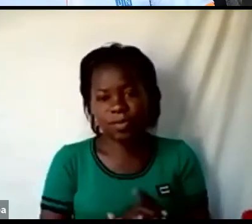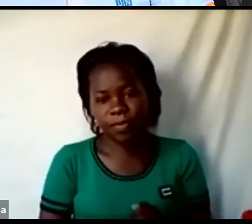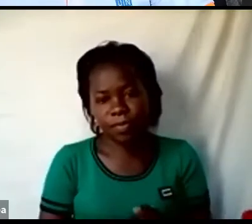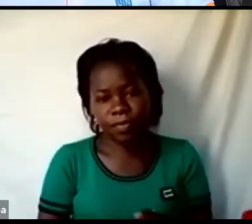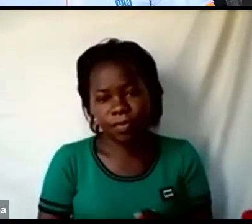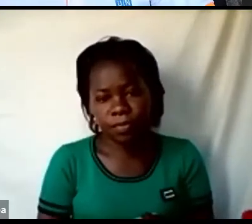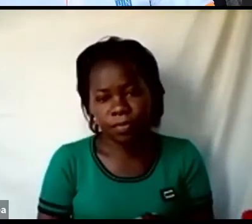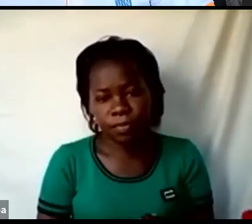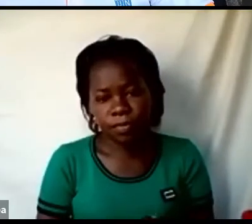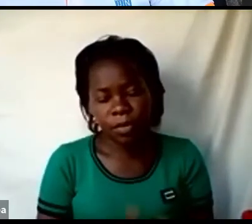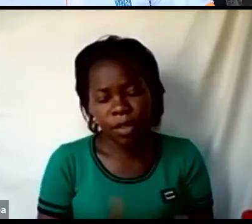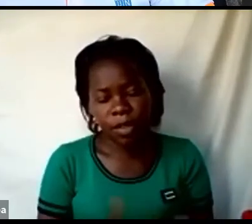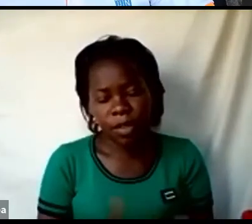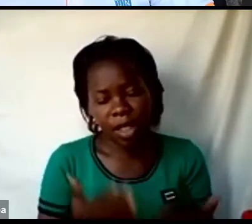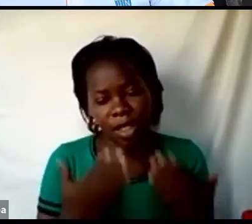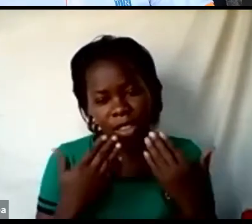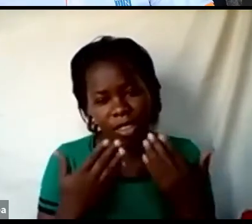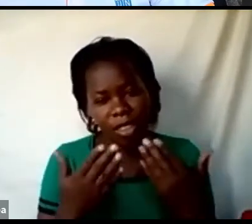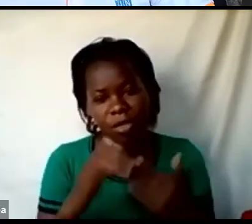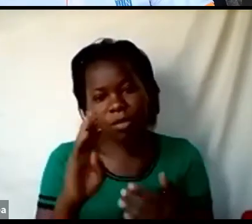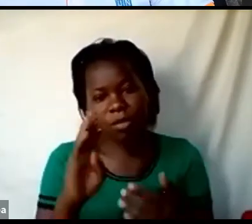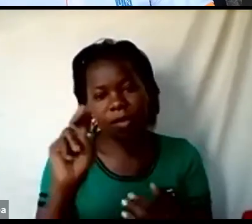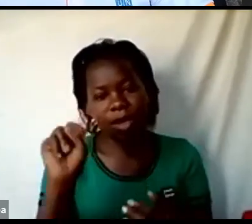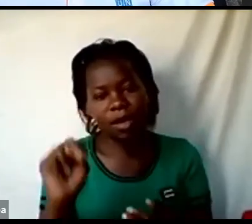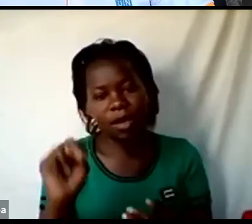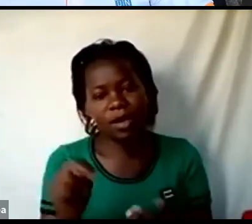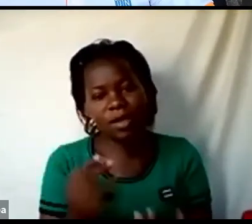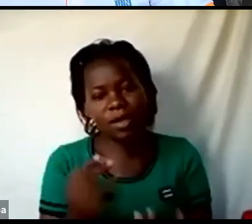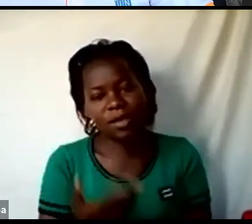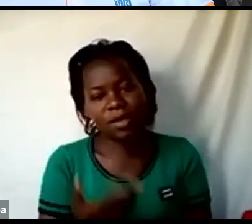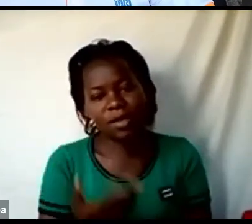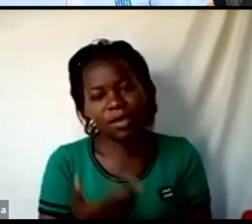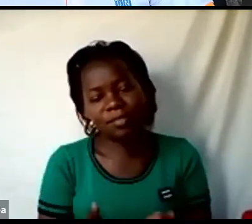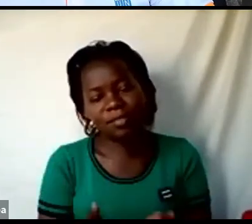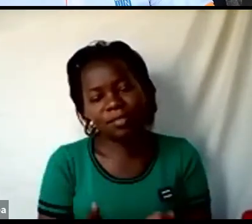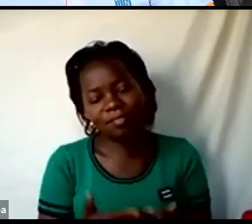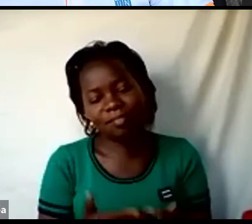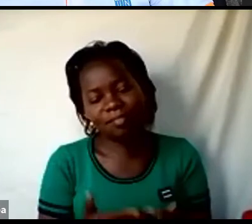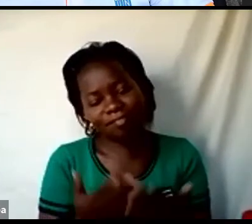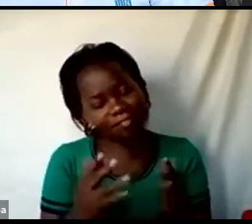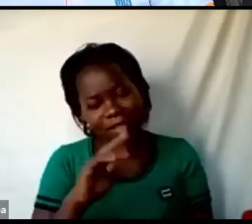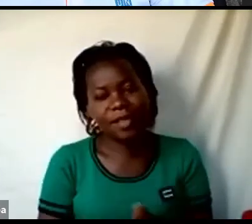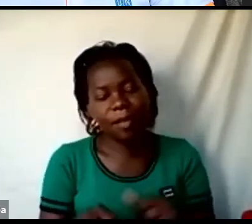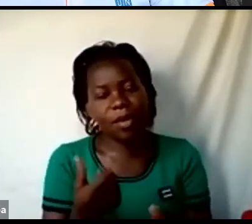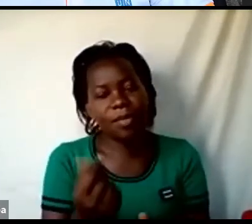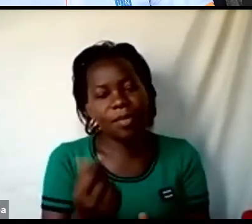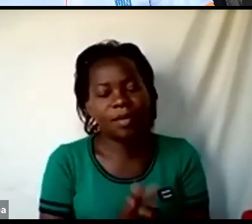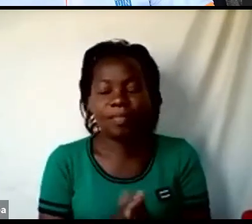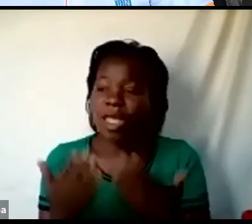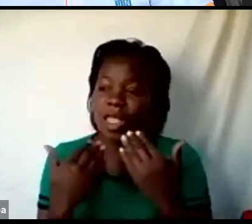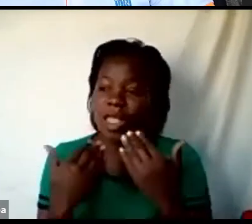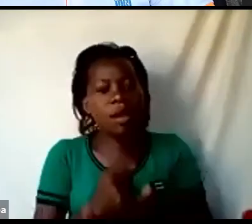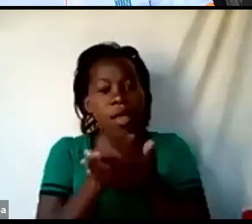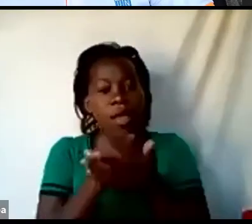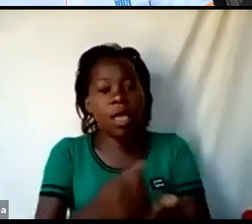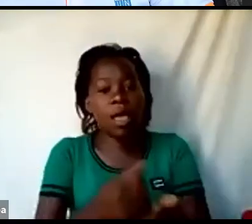for you, but I will come to those in a bit, including how we can help, especially young girls, young women, to get into this